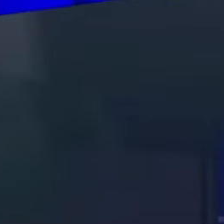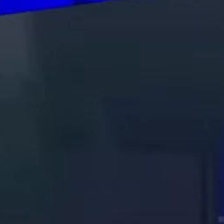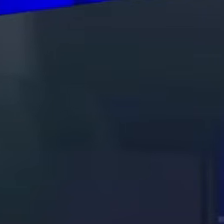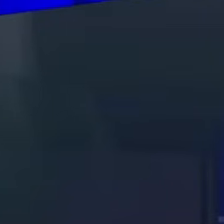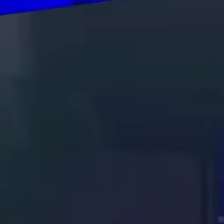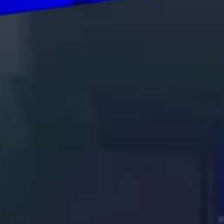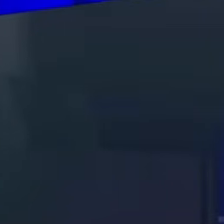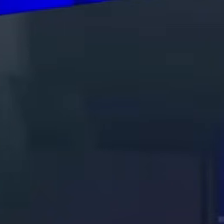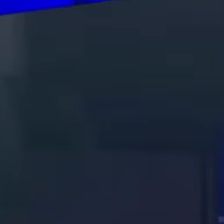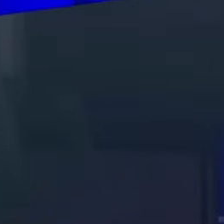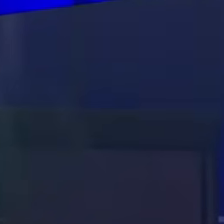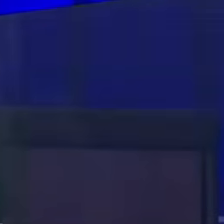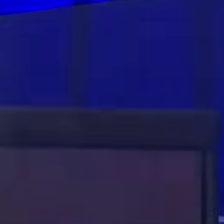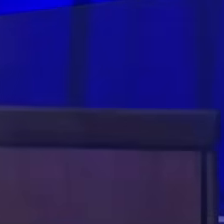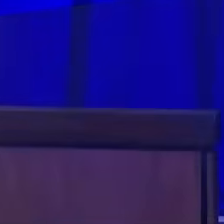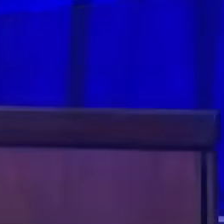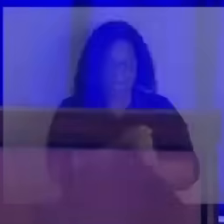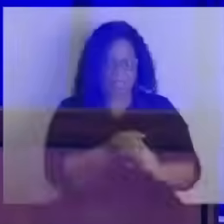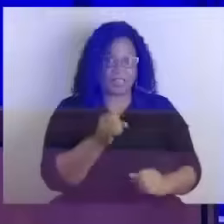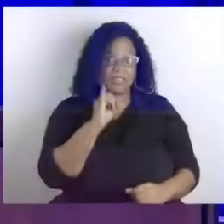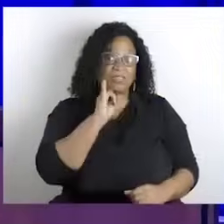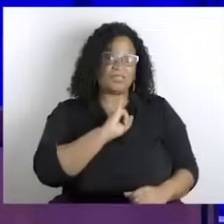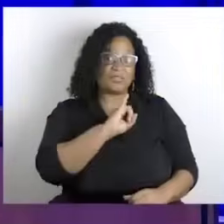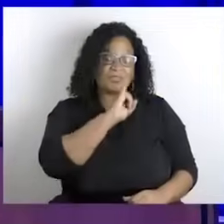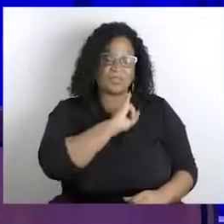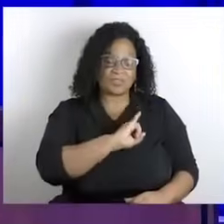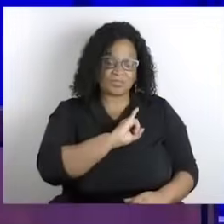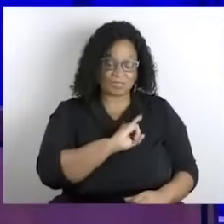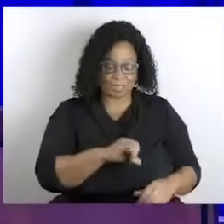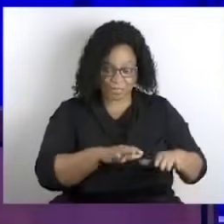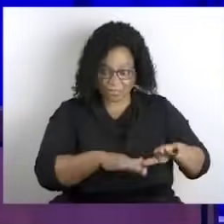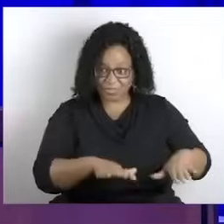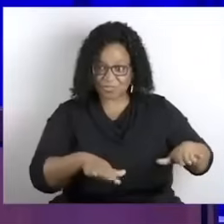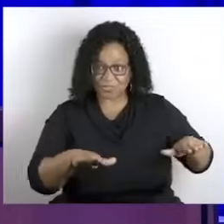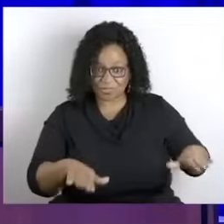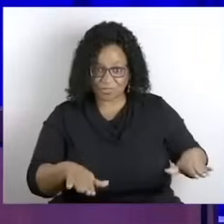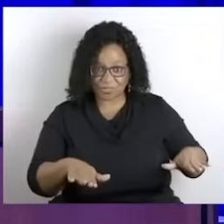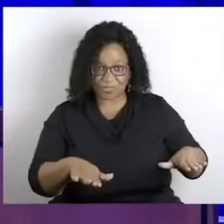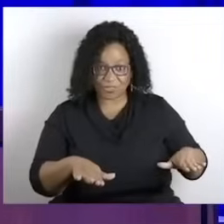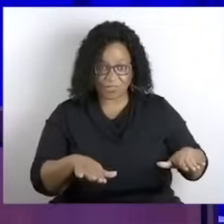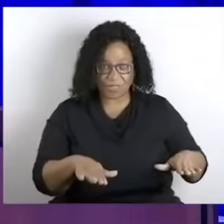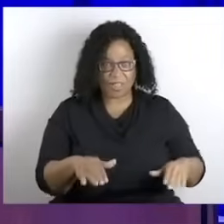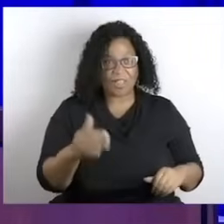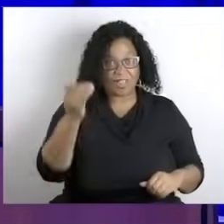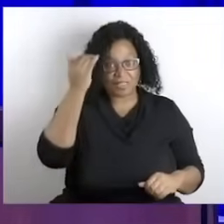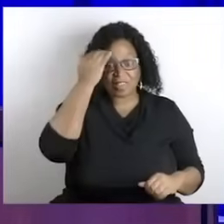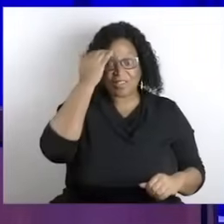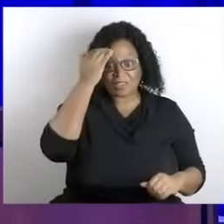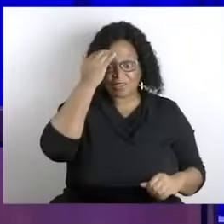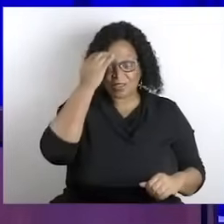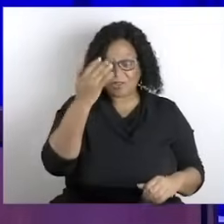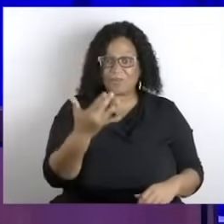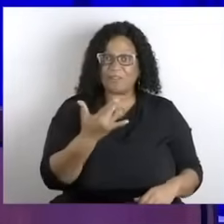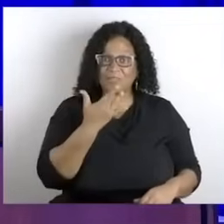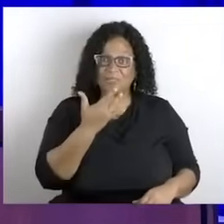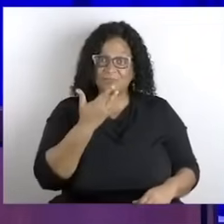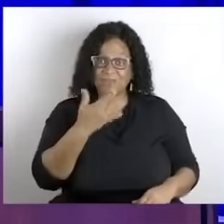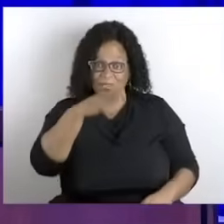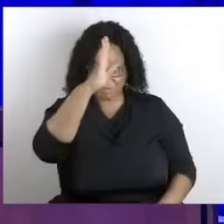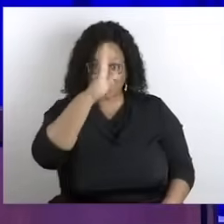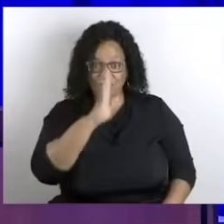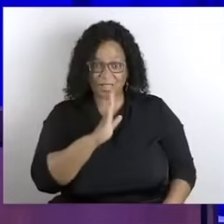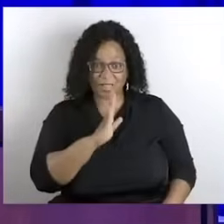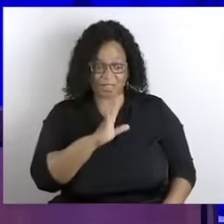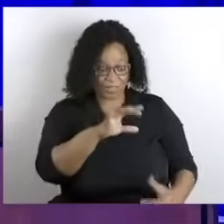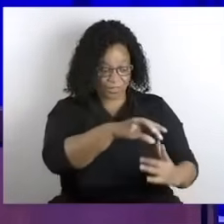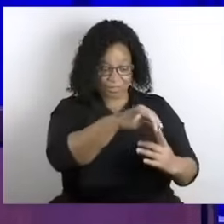context. These are they known as the children of Israel, who know something about having the hand of God on their lives. They're the